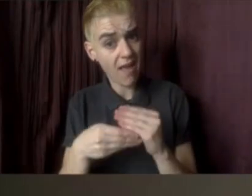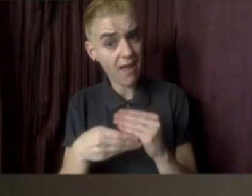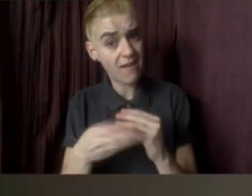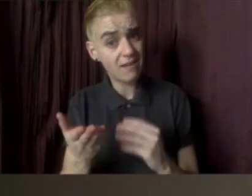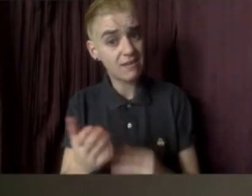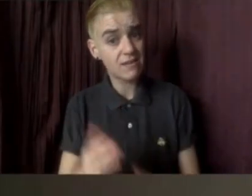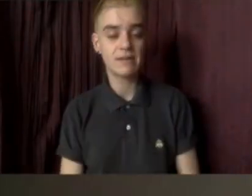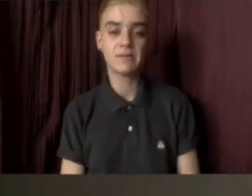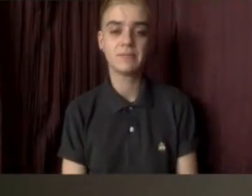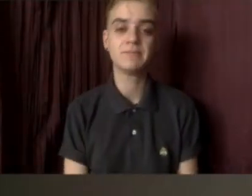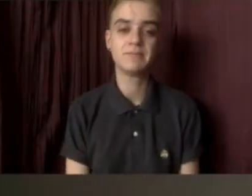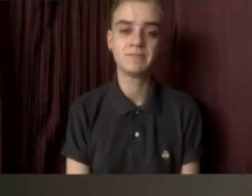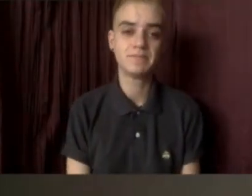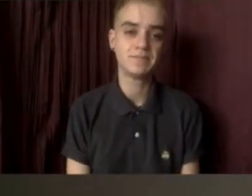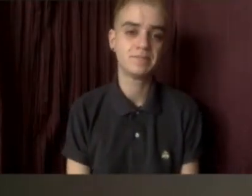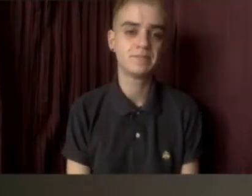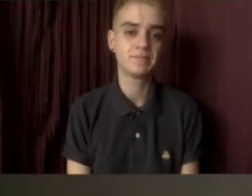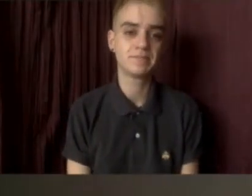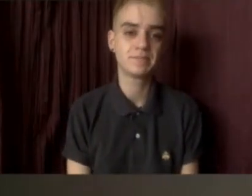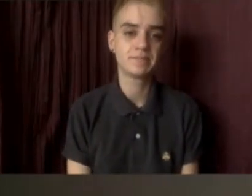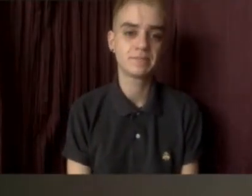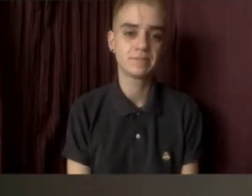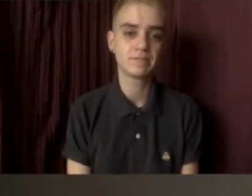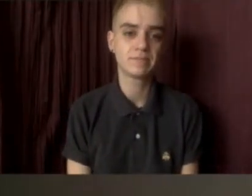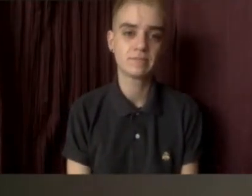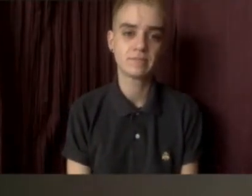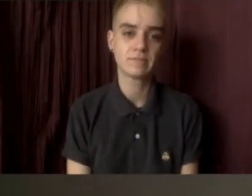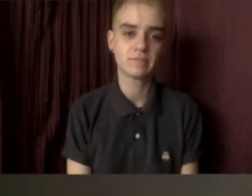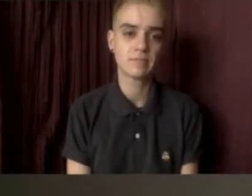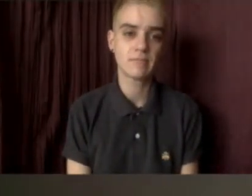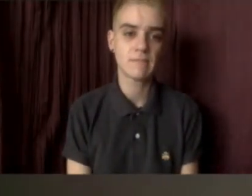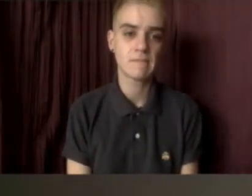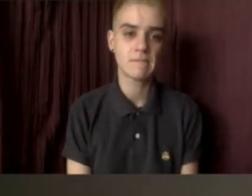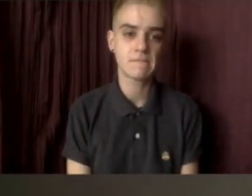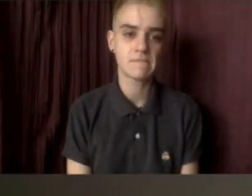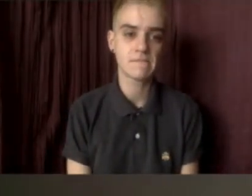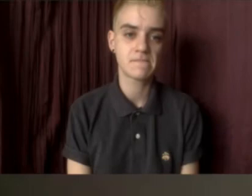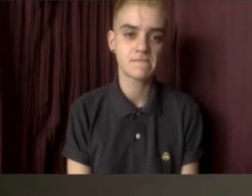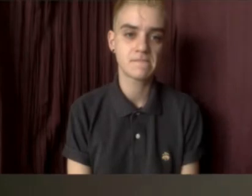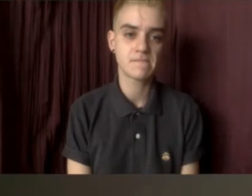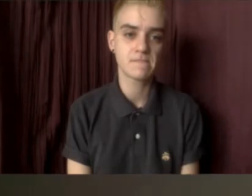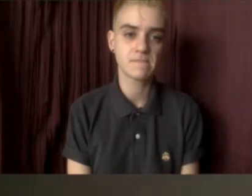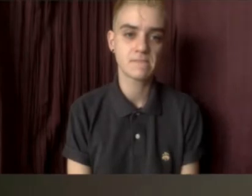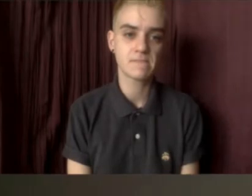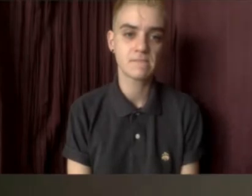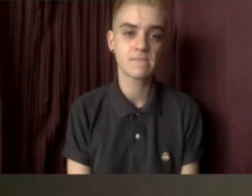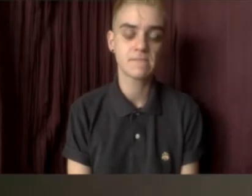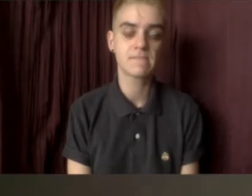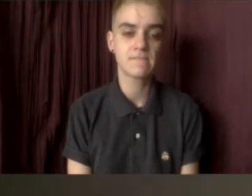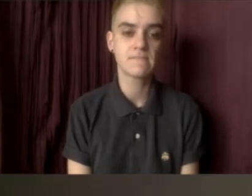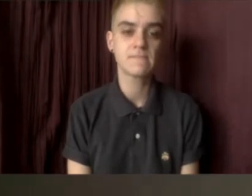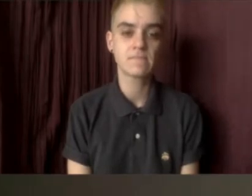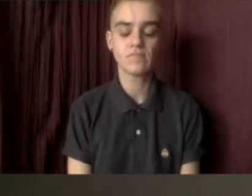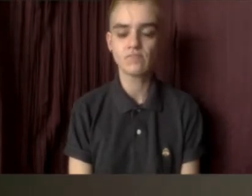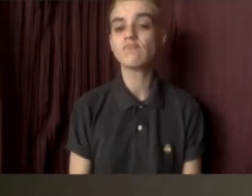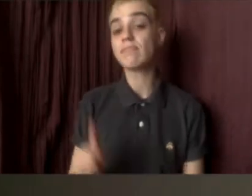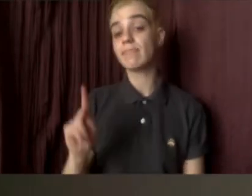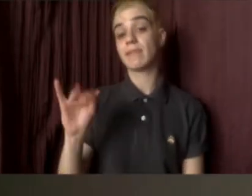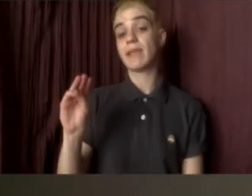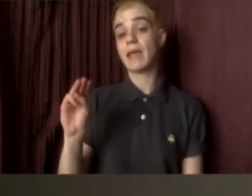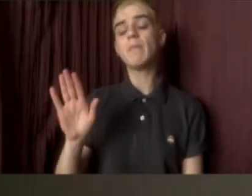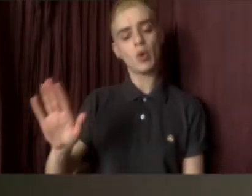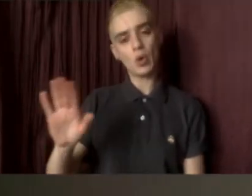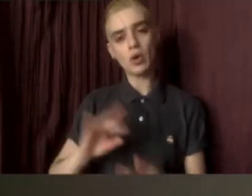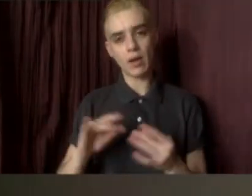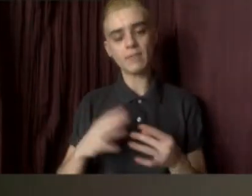so many of the values of the faith community can be easily connected to the values, democratic values, quite